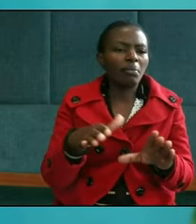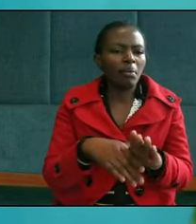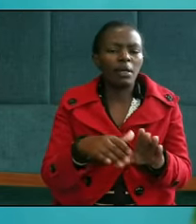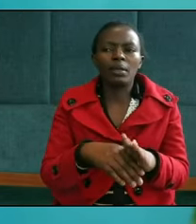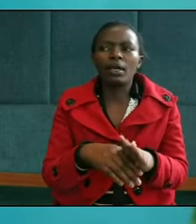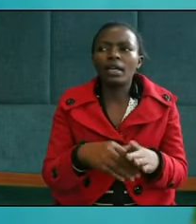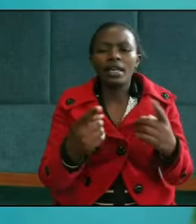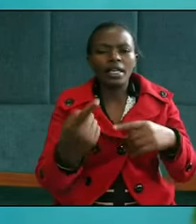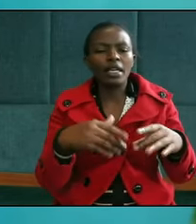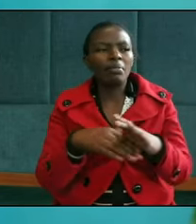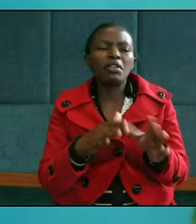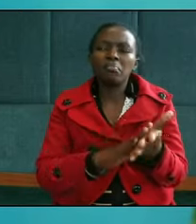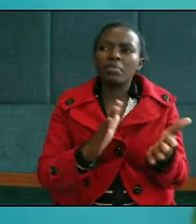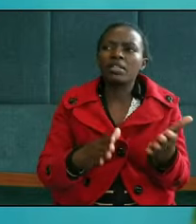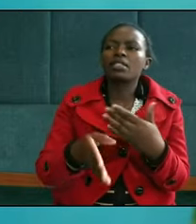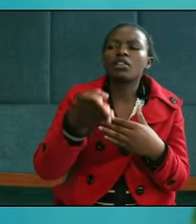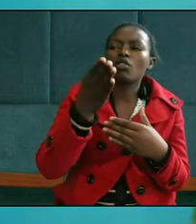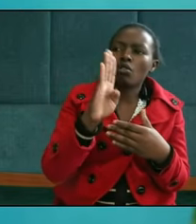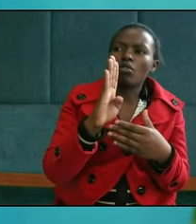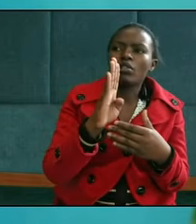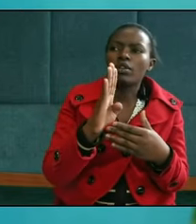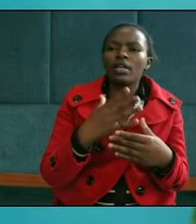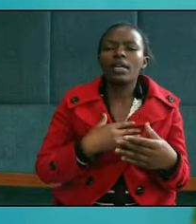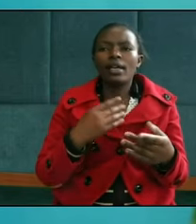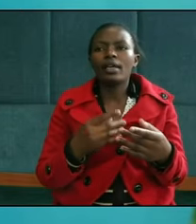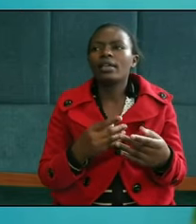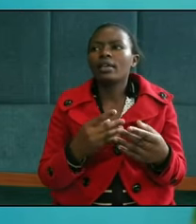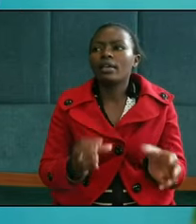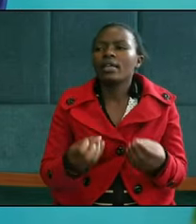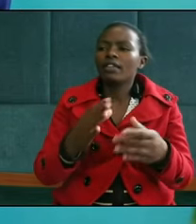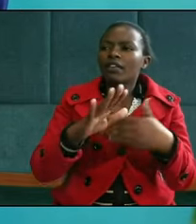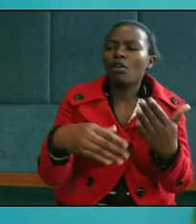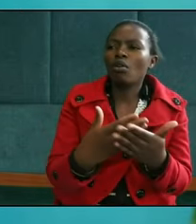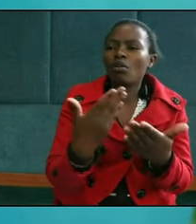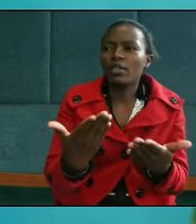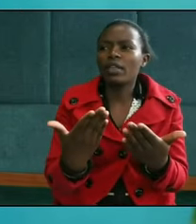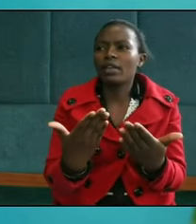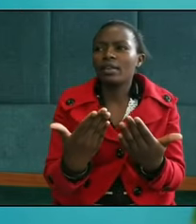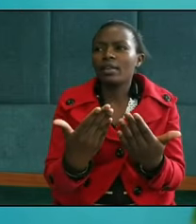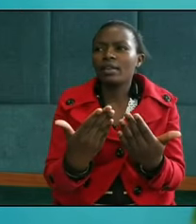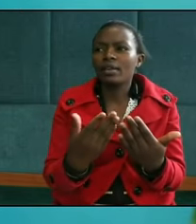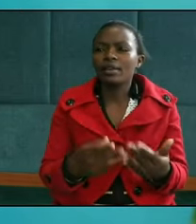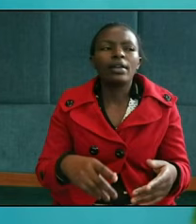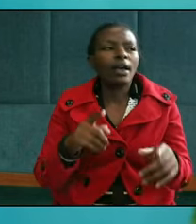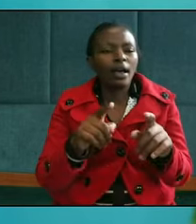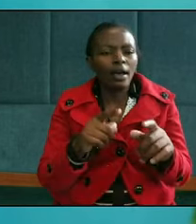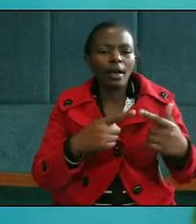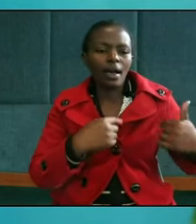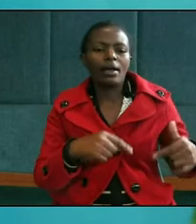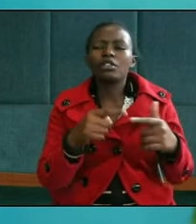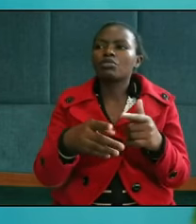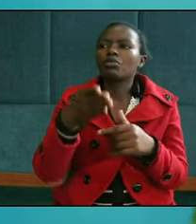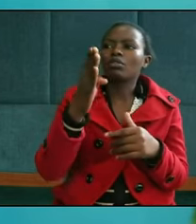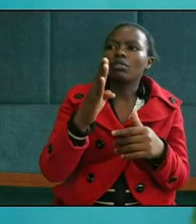praising God and having favor with all people. And the Lord added to the church daily those